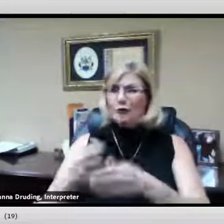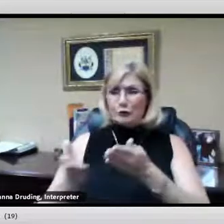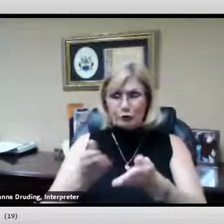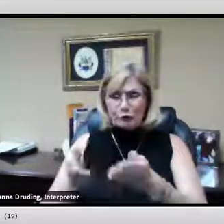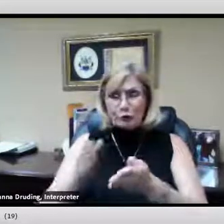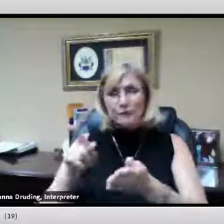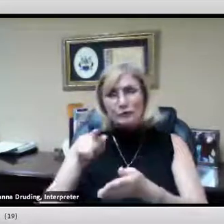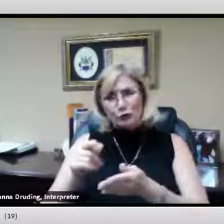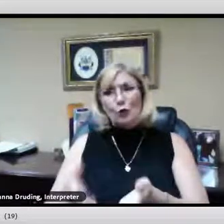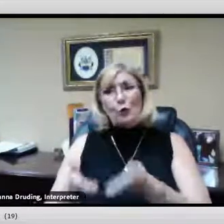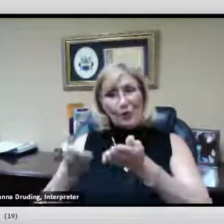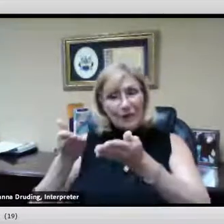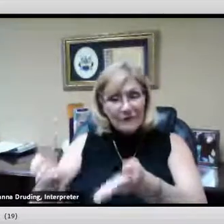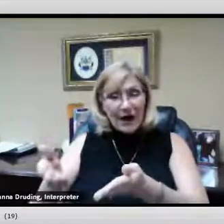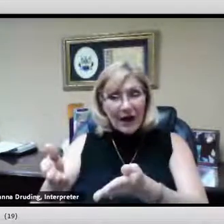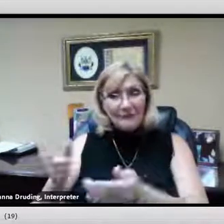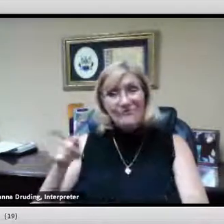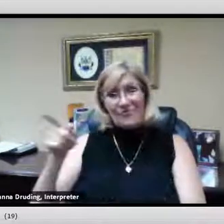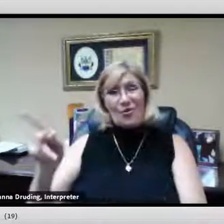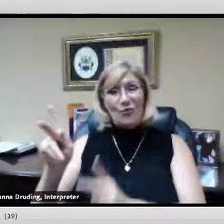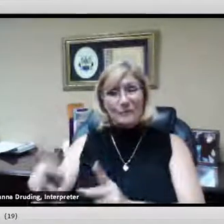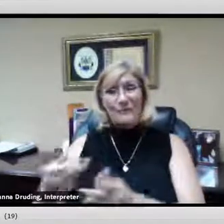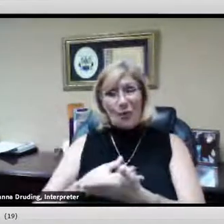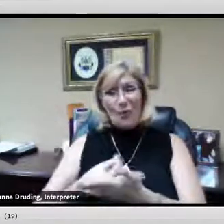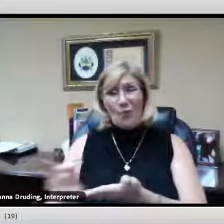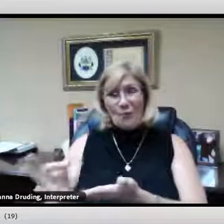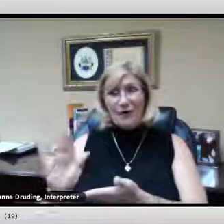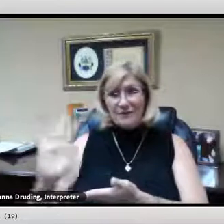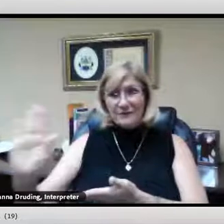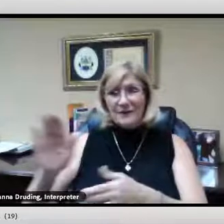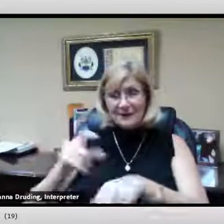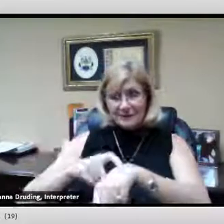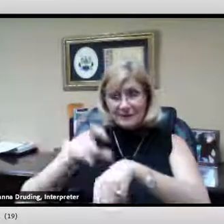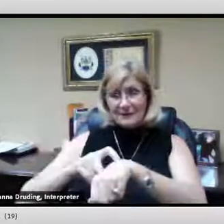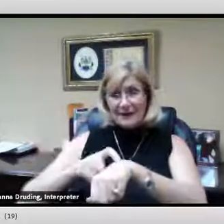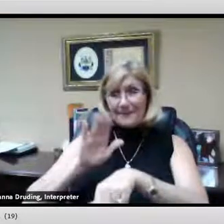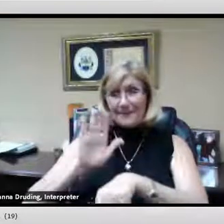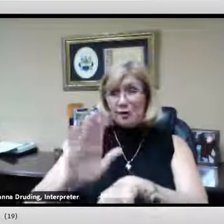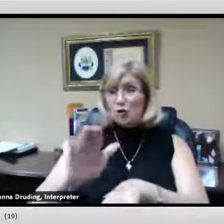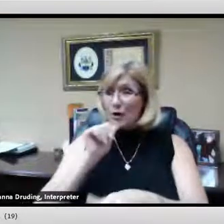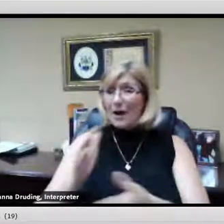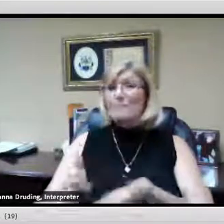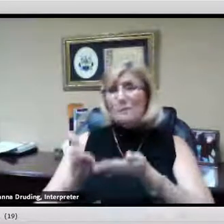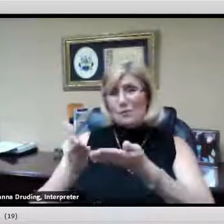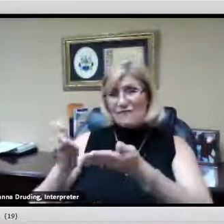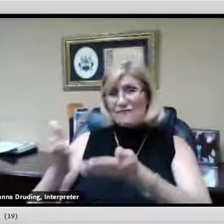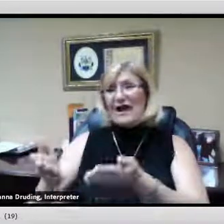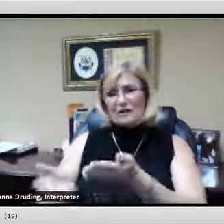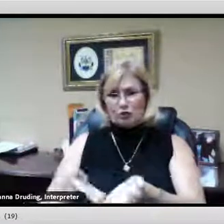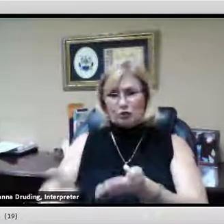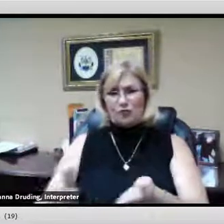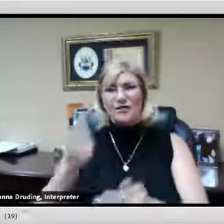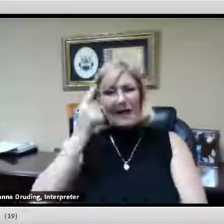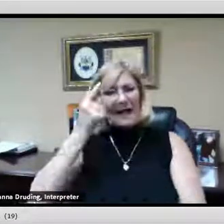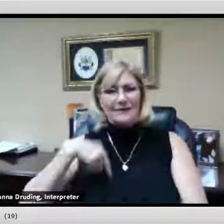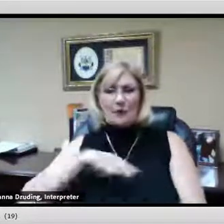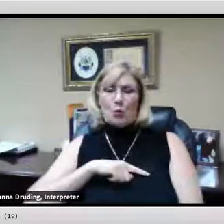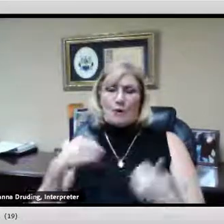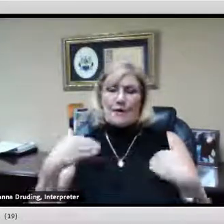um, they're wasting their time, and you're not providing the service that I believe ethically we have a responsibility to